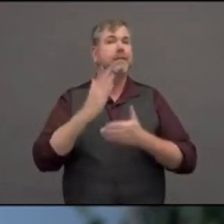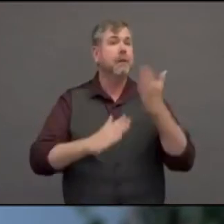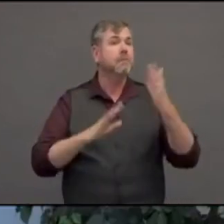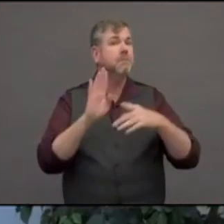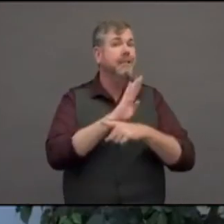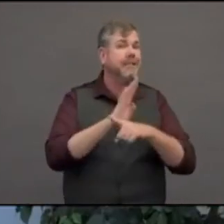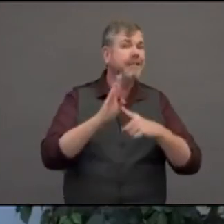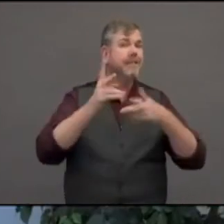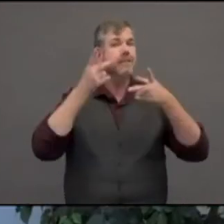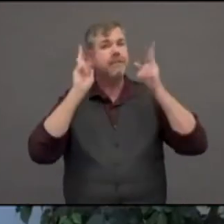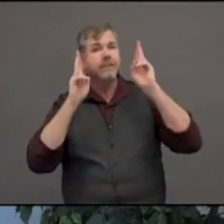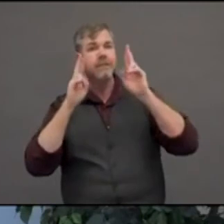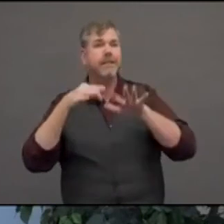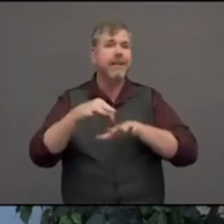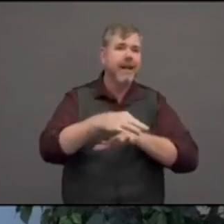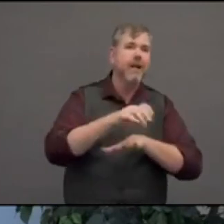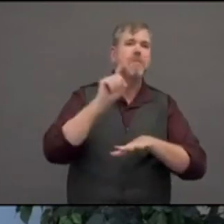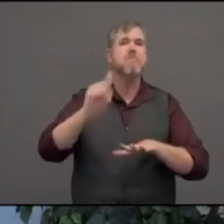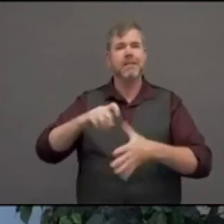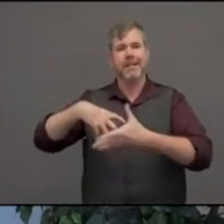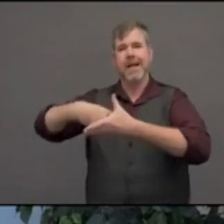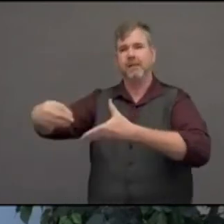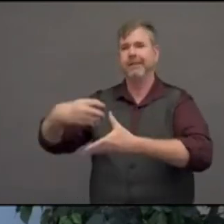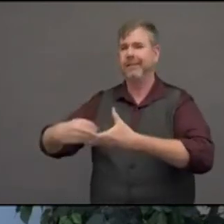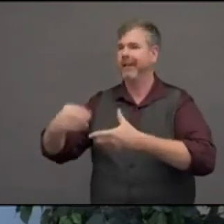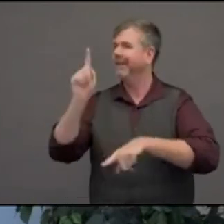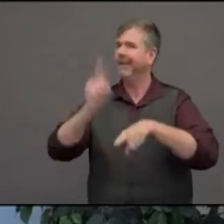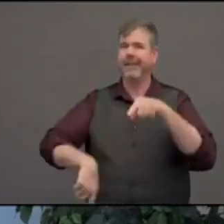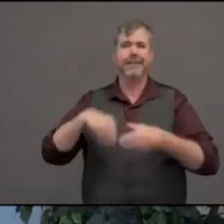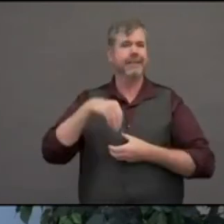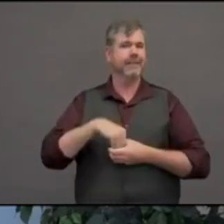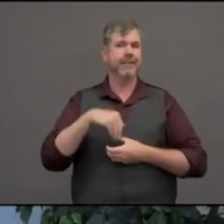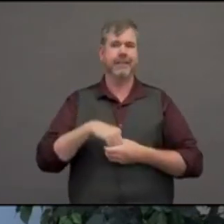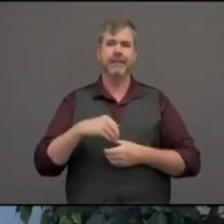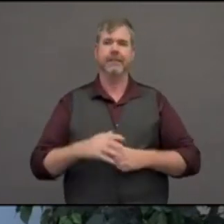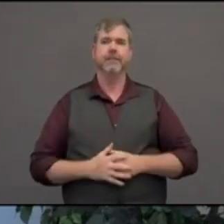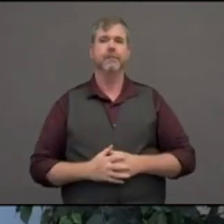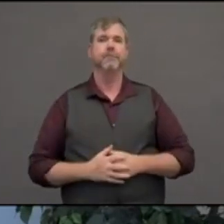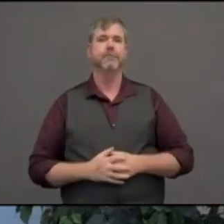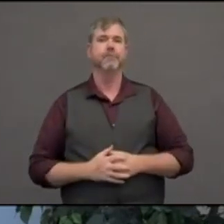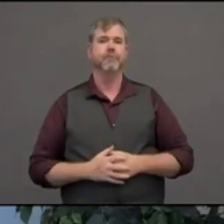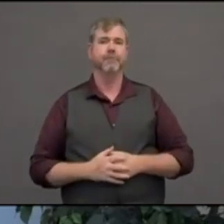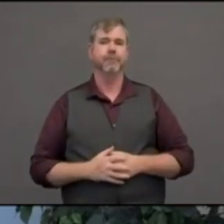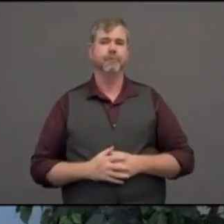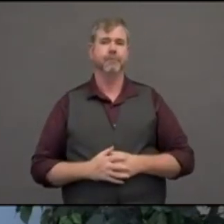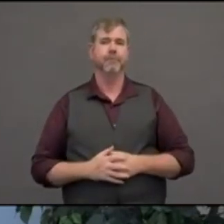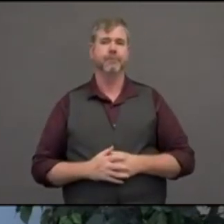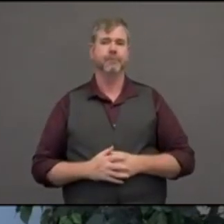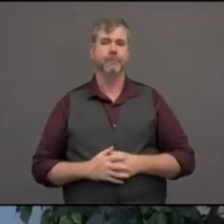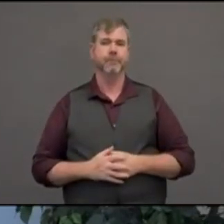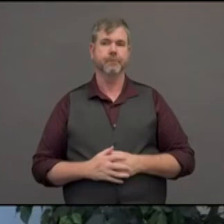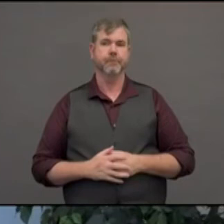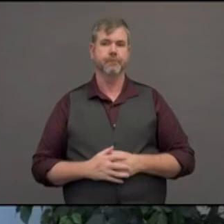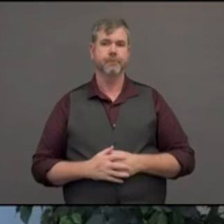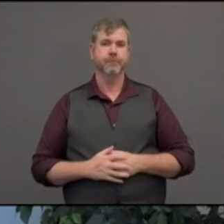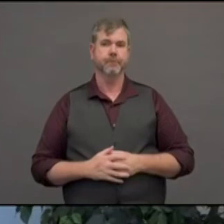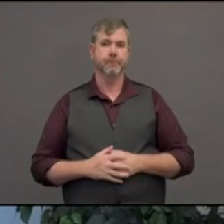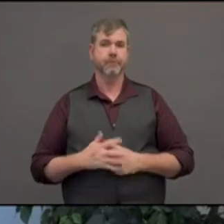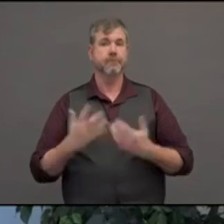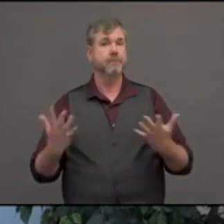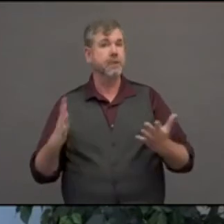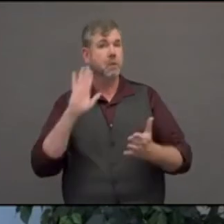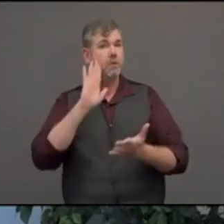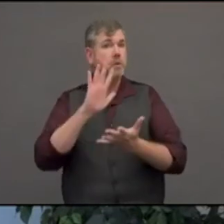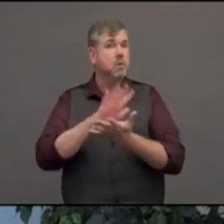is, there's a lot of focus on what's open, what's closed, if school will start. And if